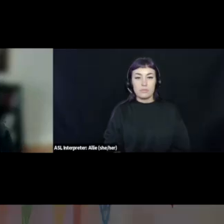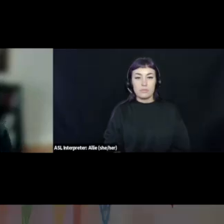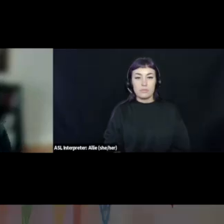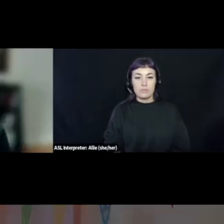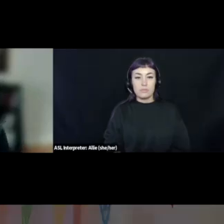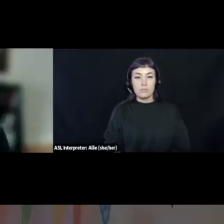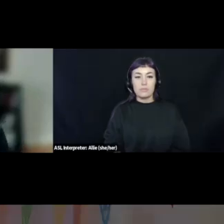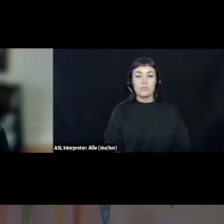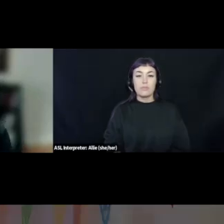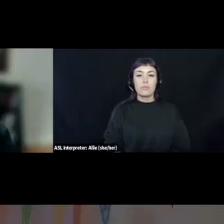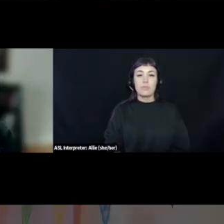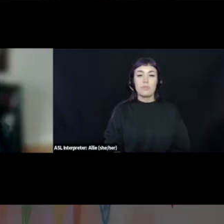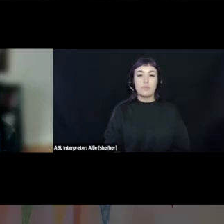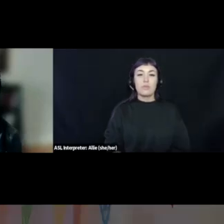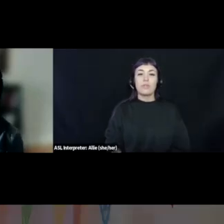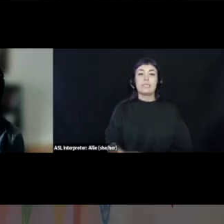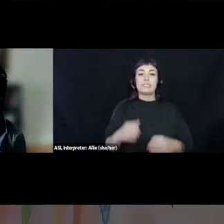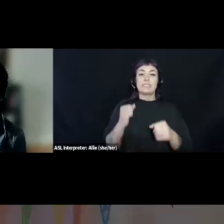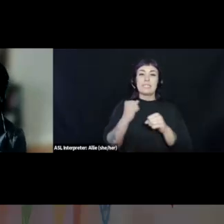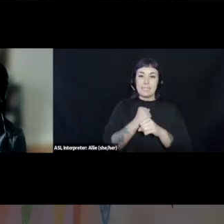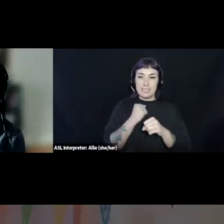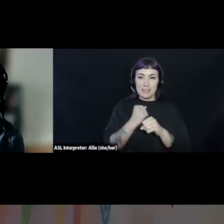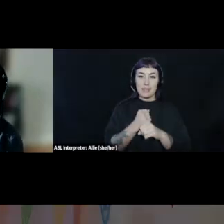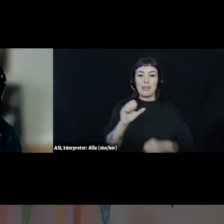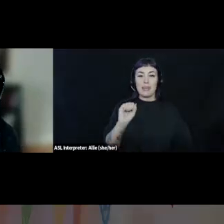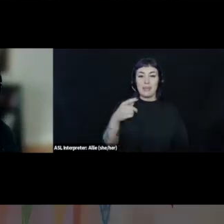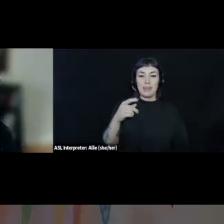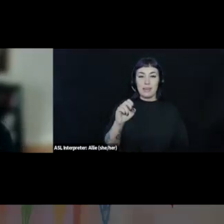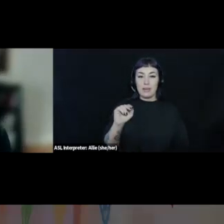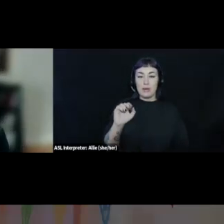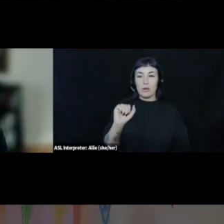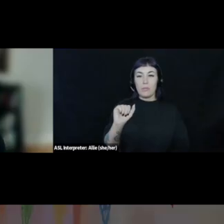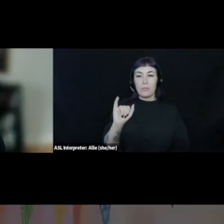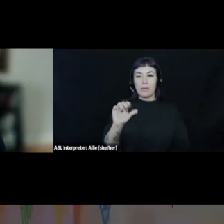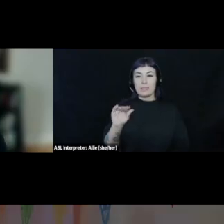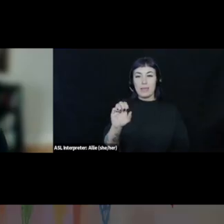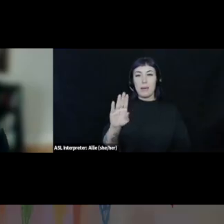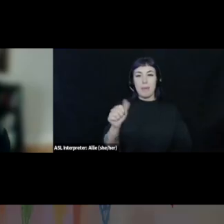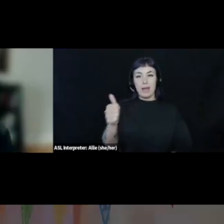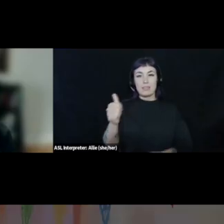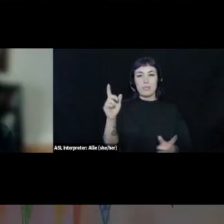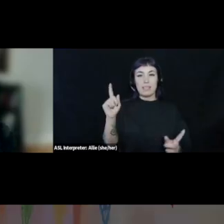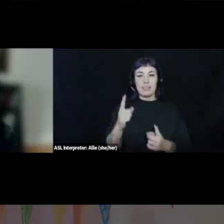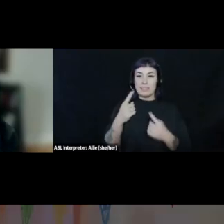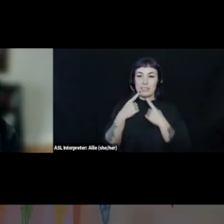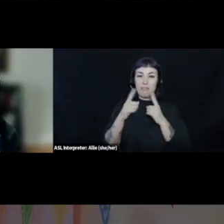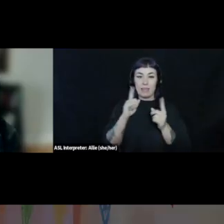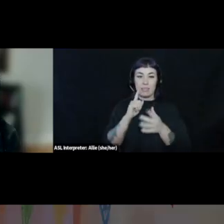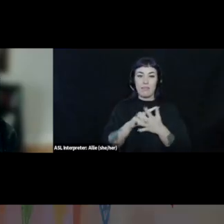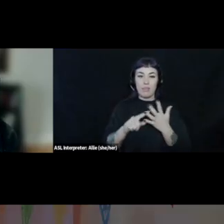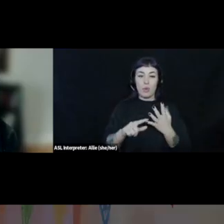All right, so statistically, spermicide by itself is actually the least effective of